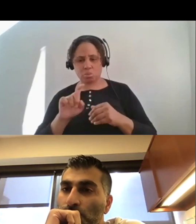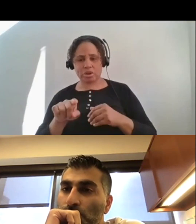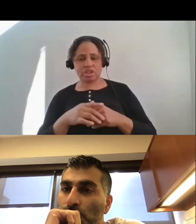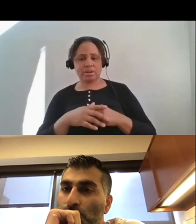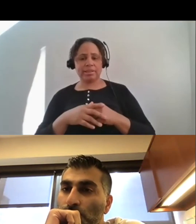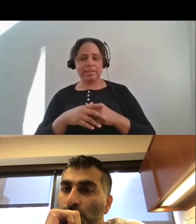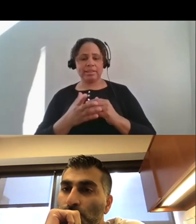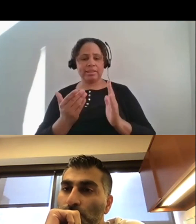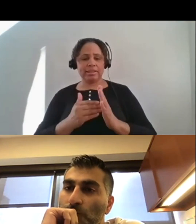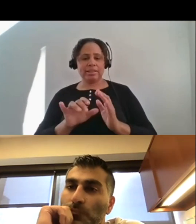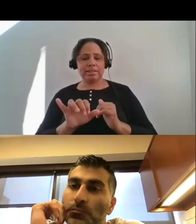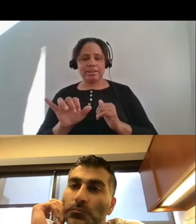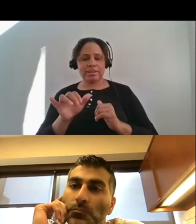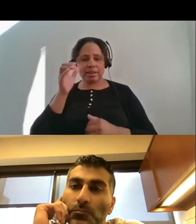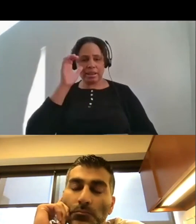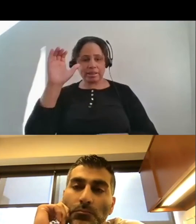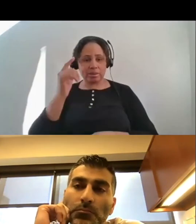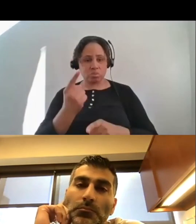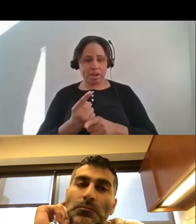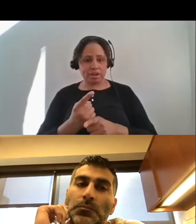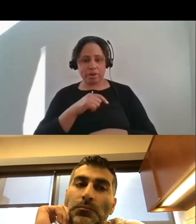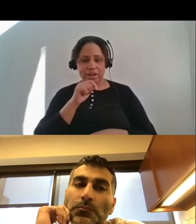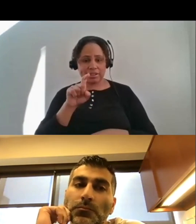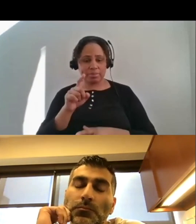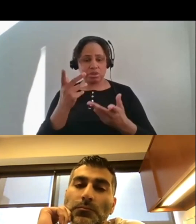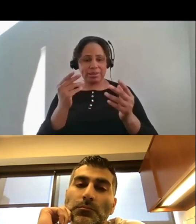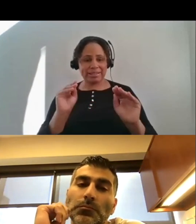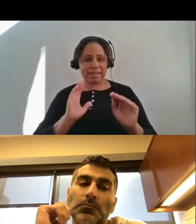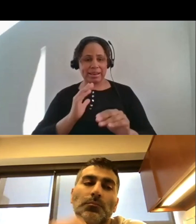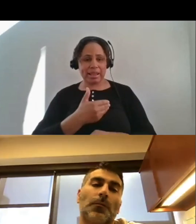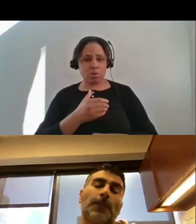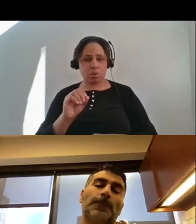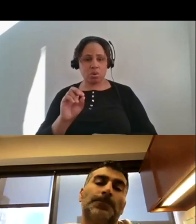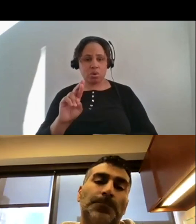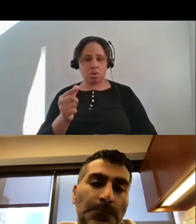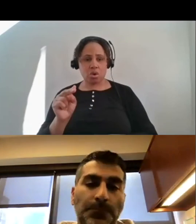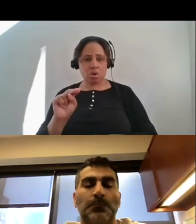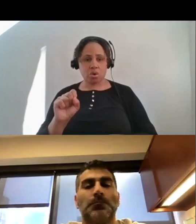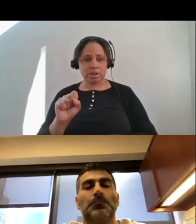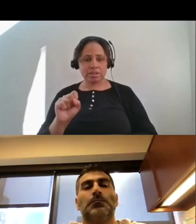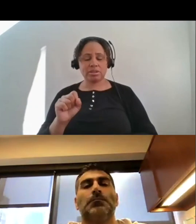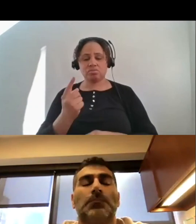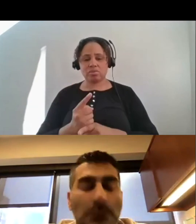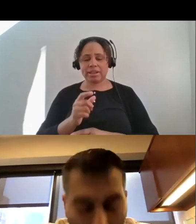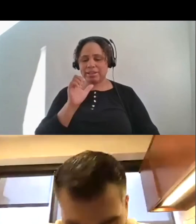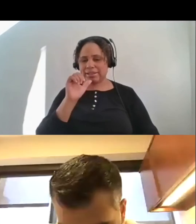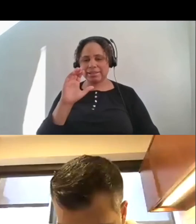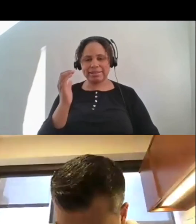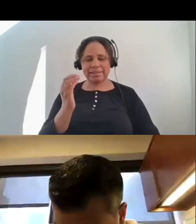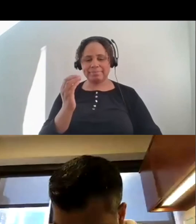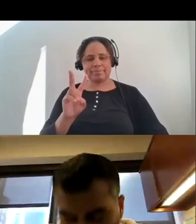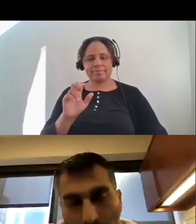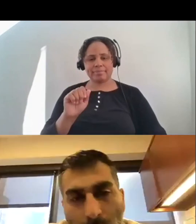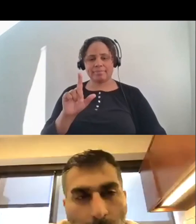Again, it's the same concept basically, right? We're not supposed to be selling our organs. Yeah, it doesn't seem like a valid. There are other things you can